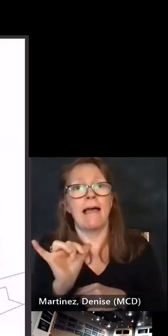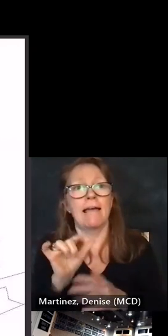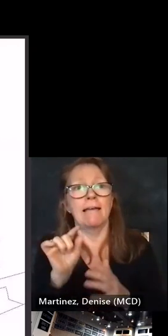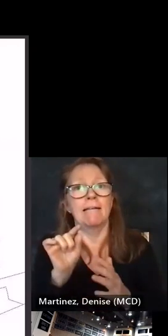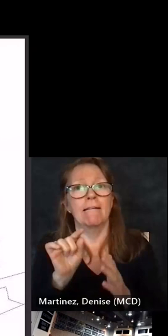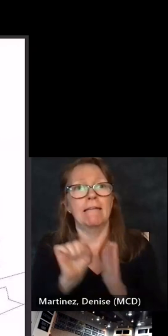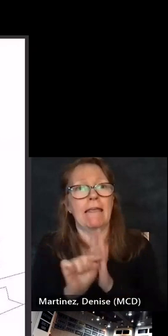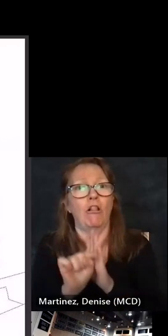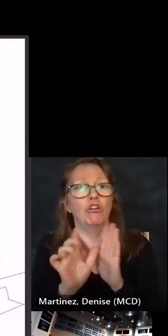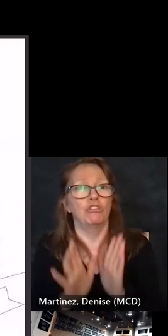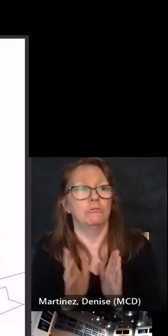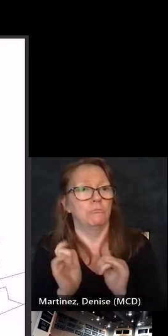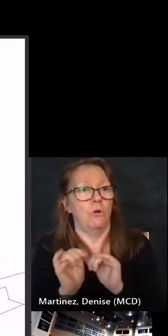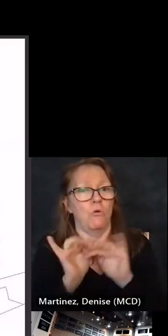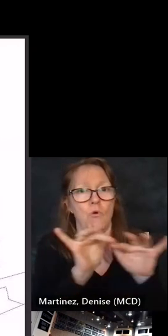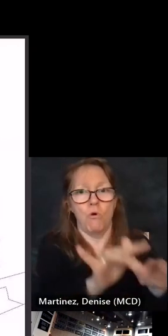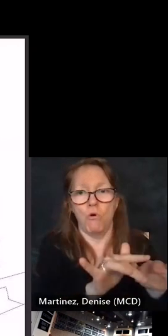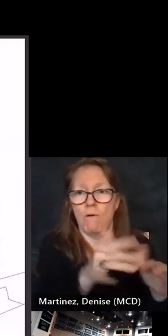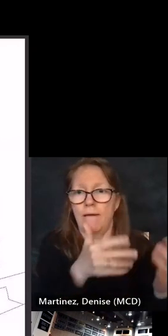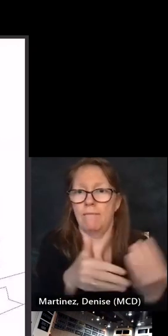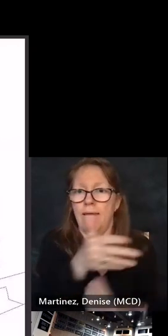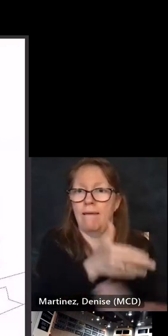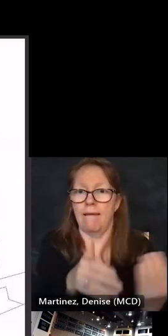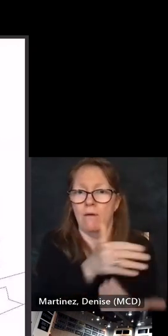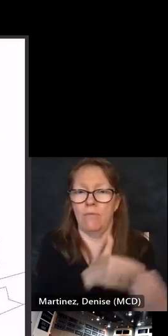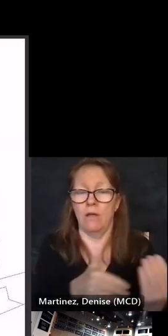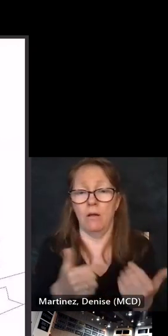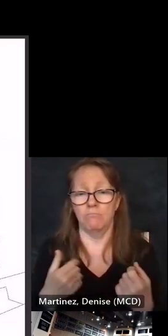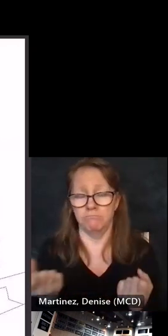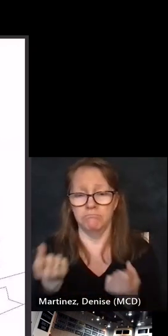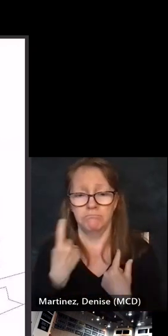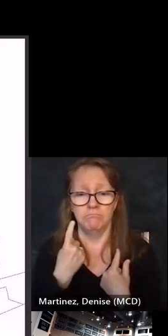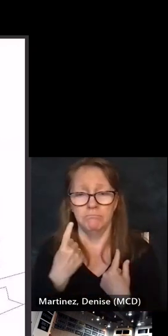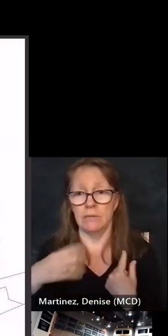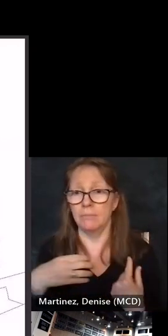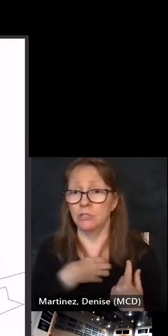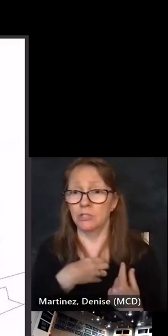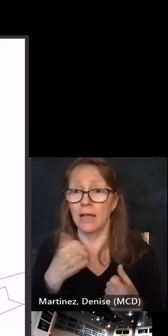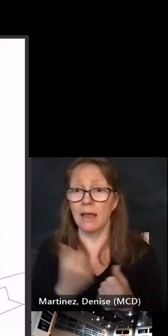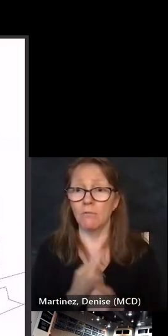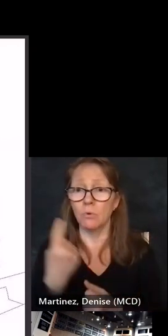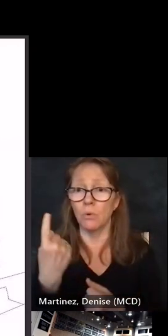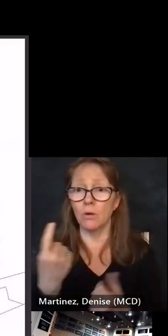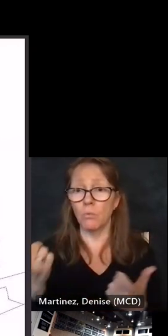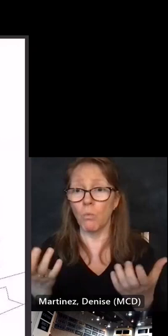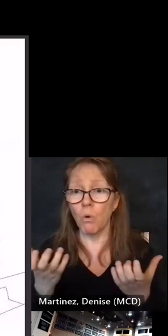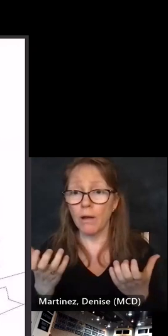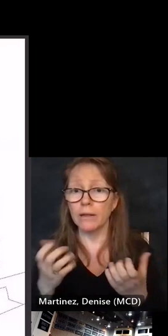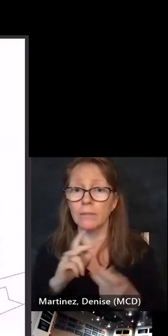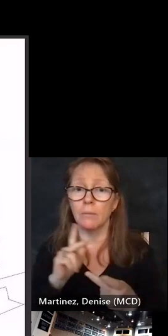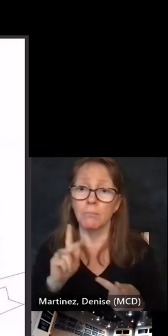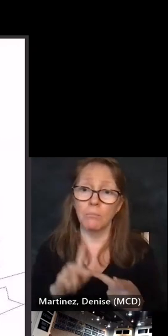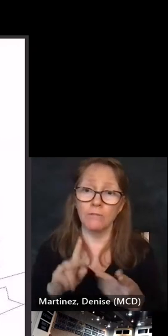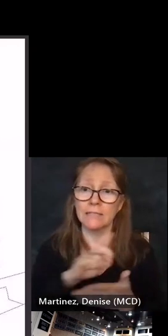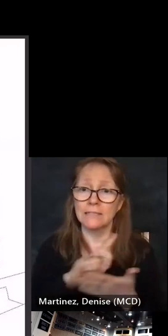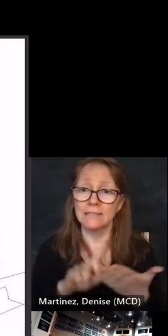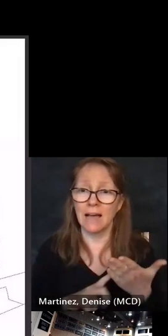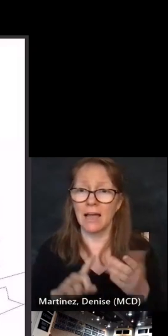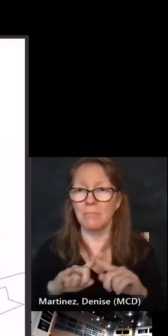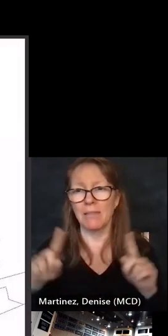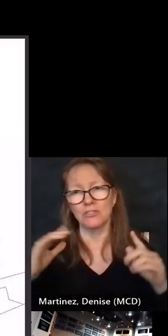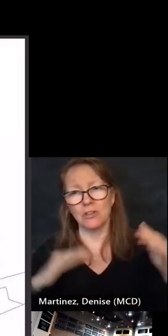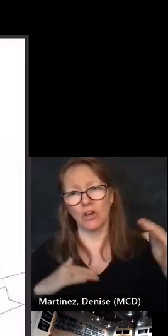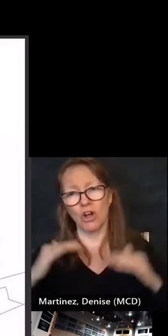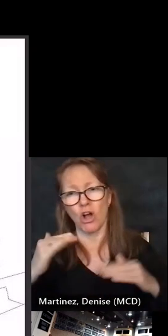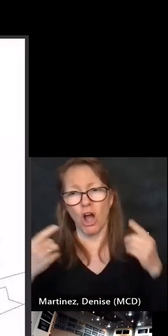I understand the objection to everyone wanting like their perfect design, but is there compromise?